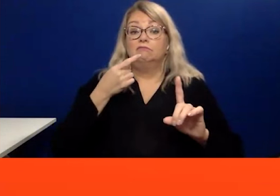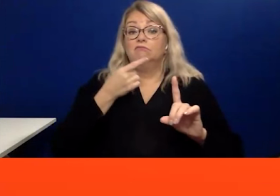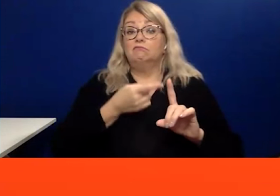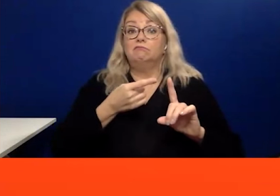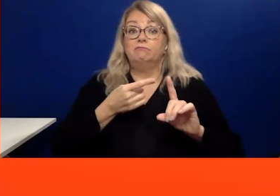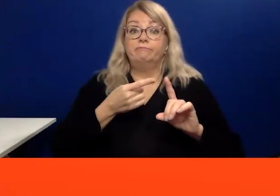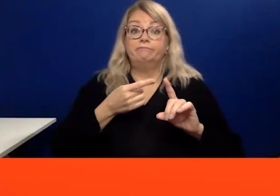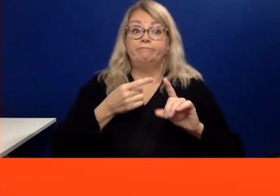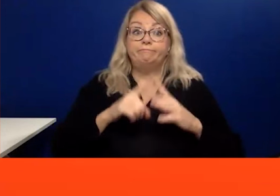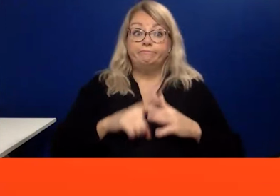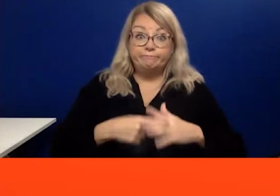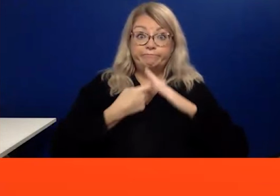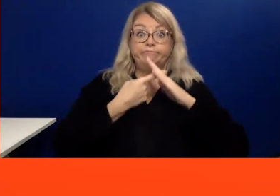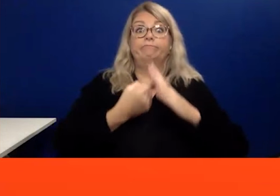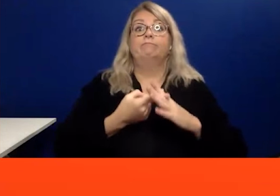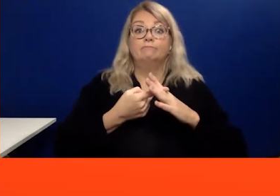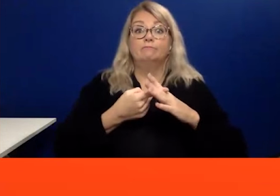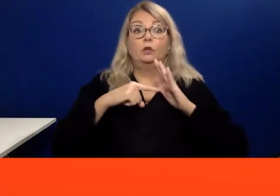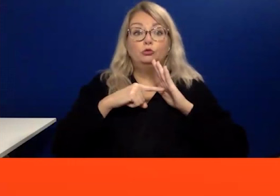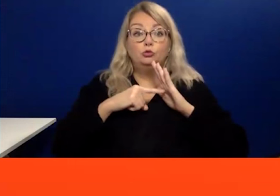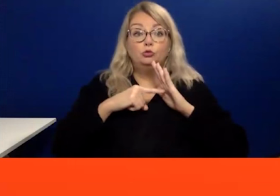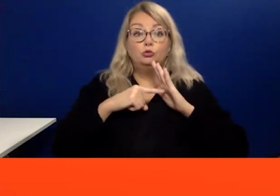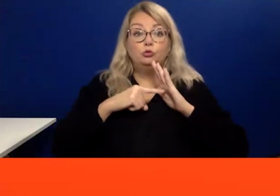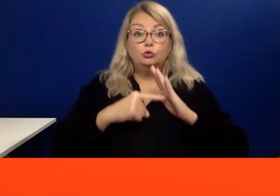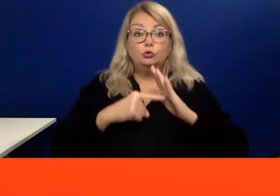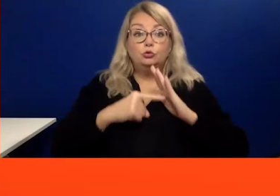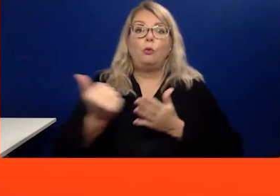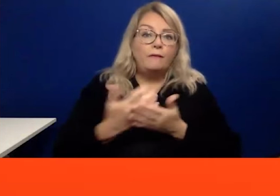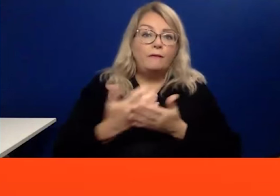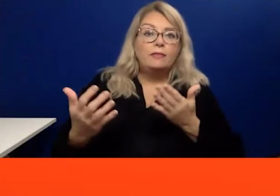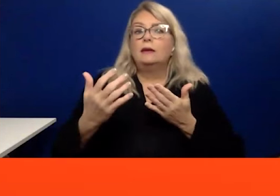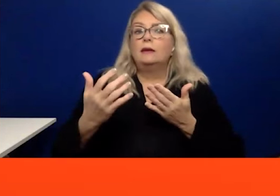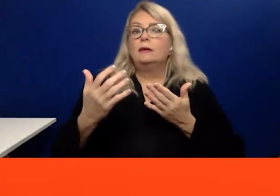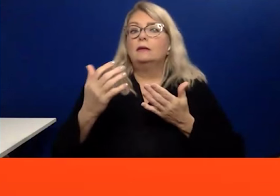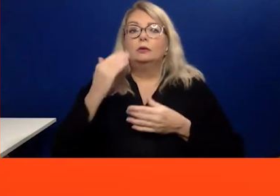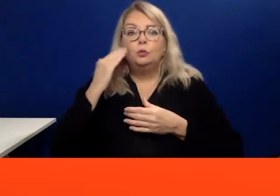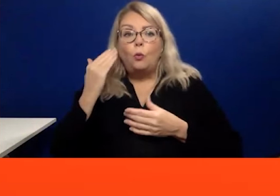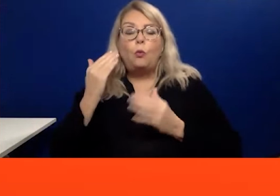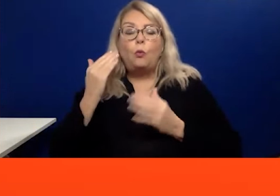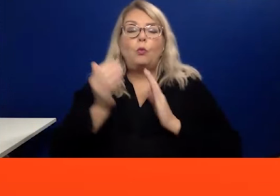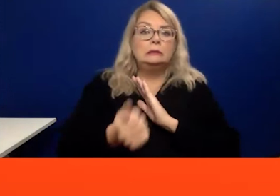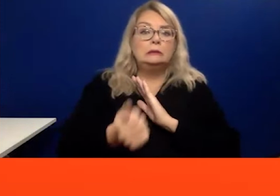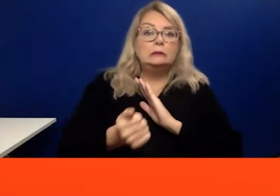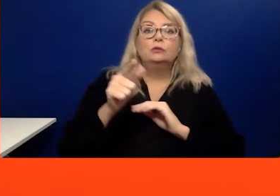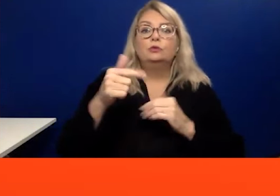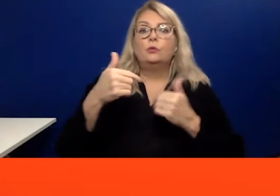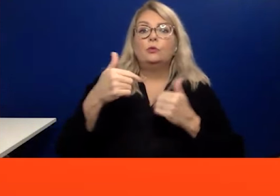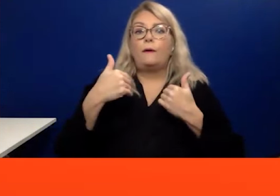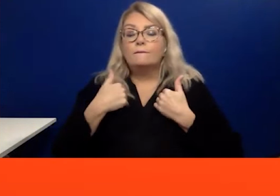you really pull all the pieces together. You know, in HVAC, we have this thing